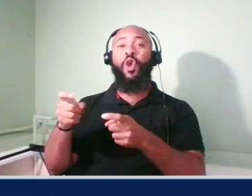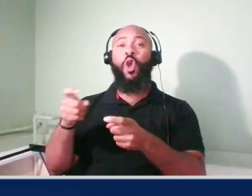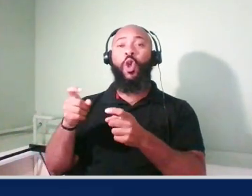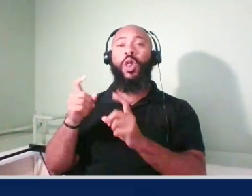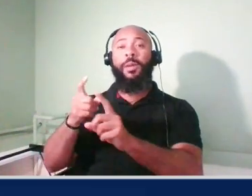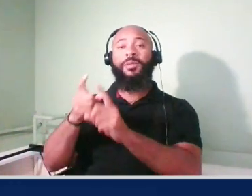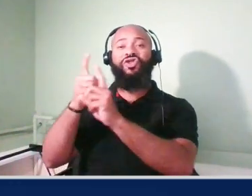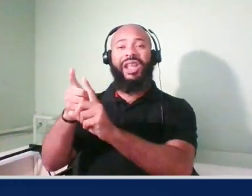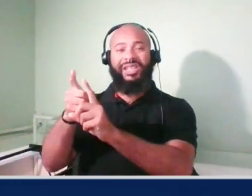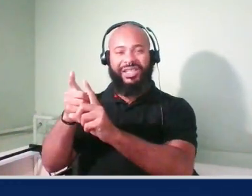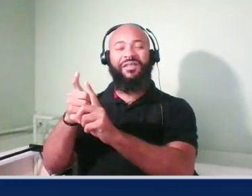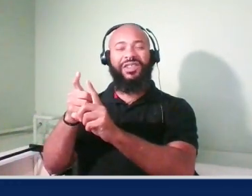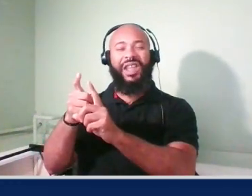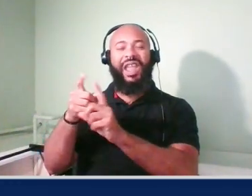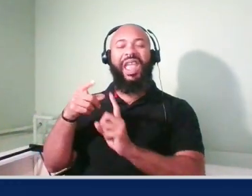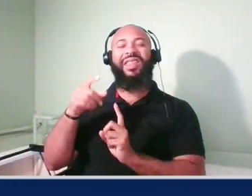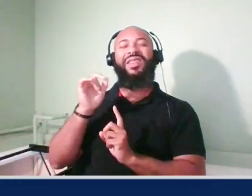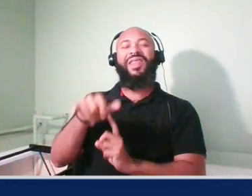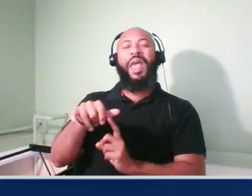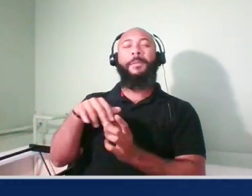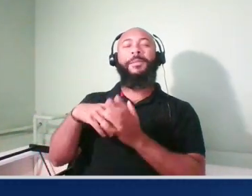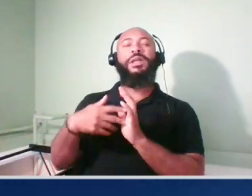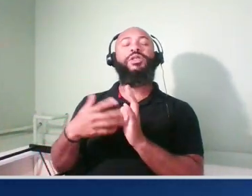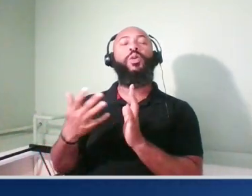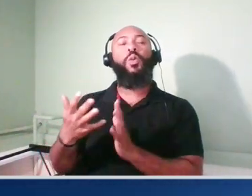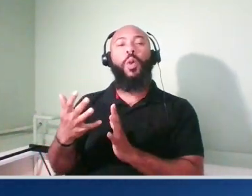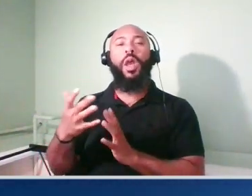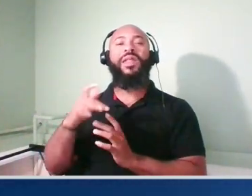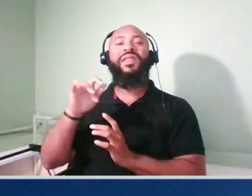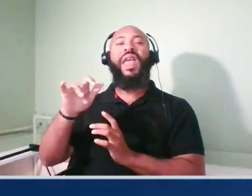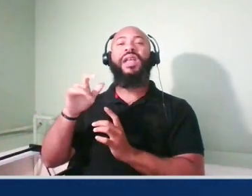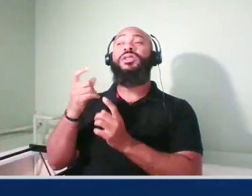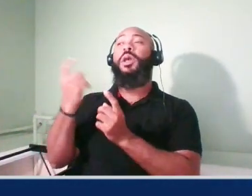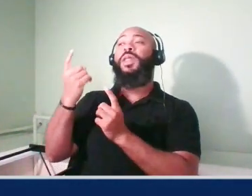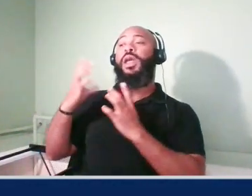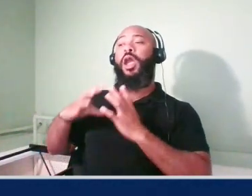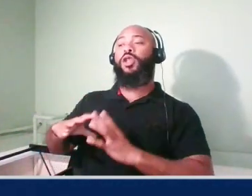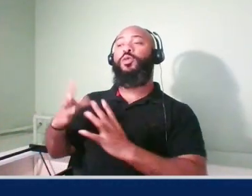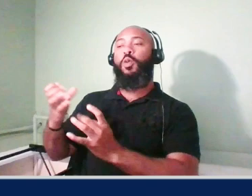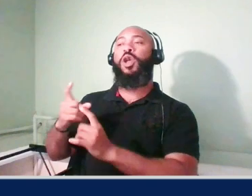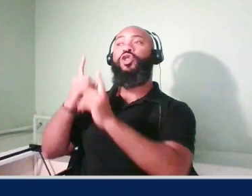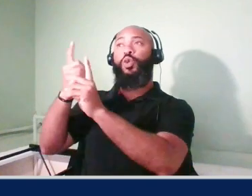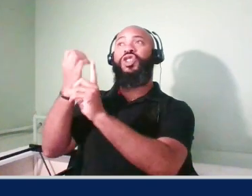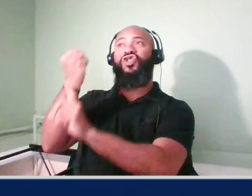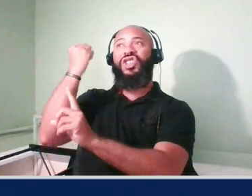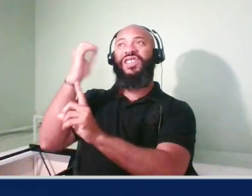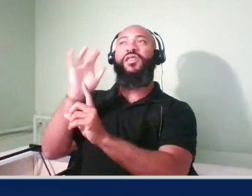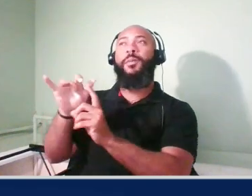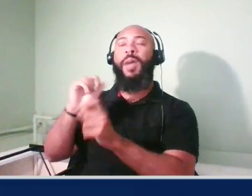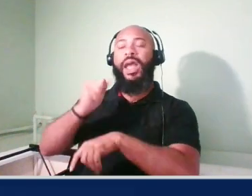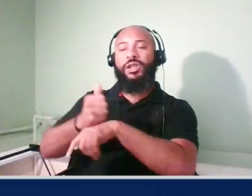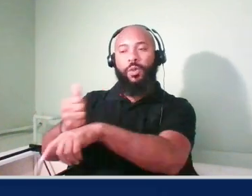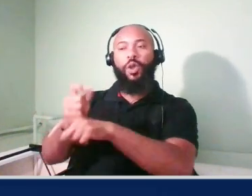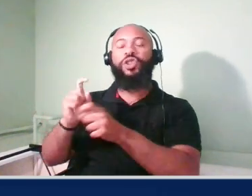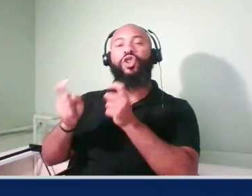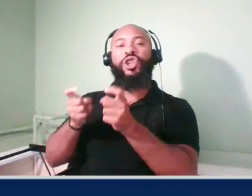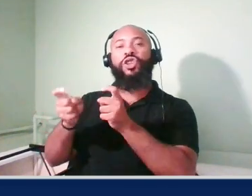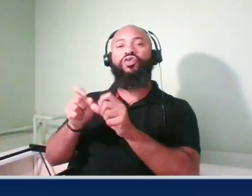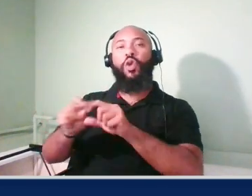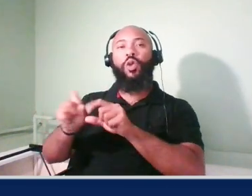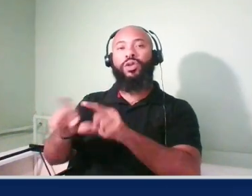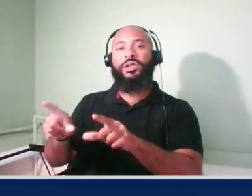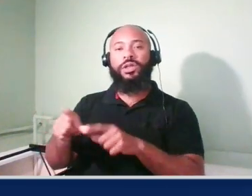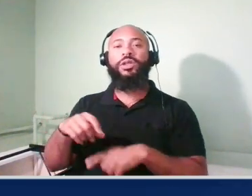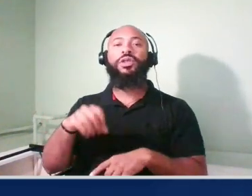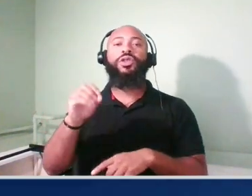objective is a target that a customer wants to achieve by deploying certain controls. For example, encryption at rest is